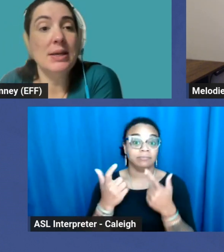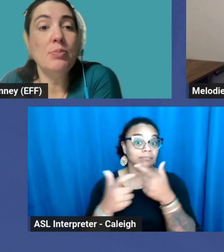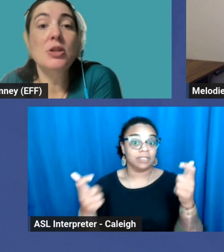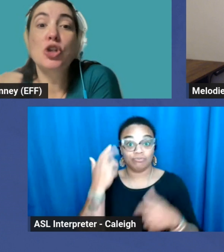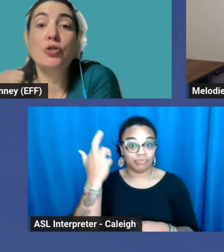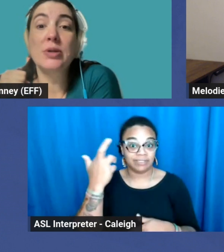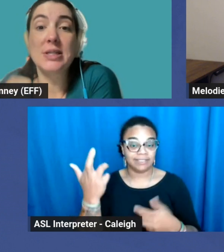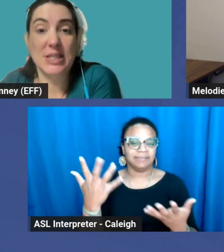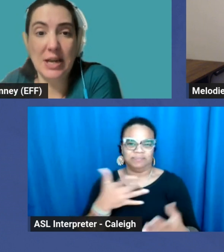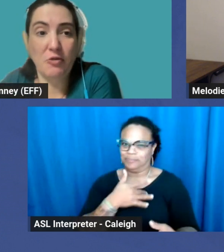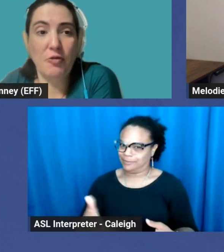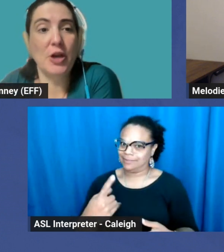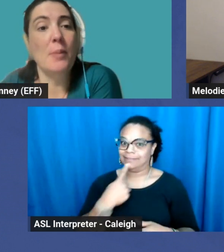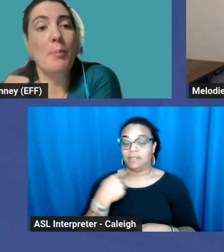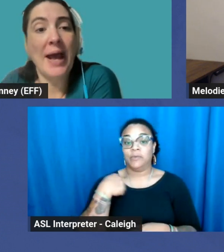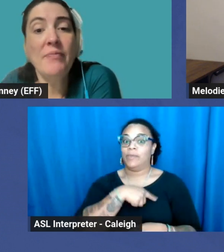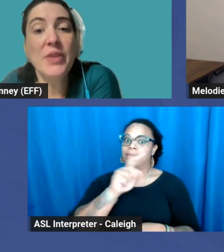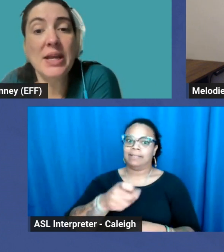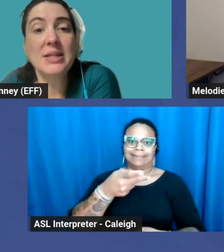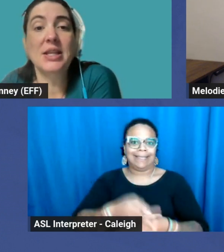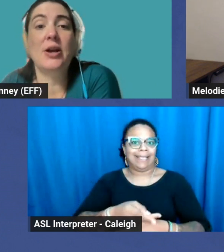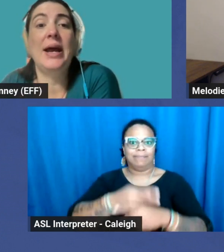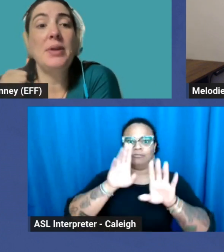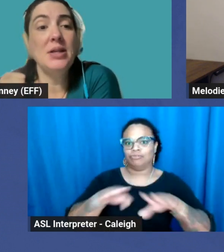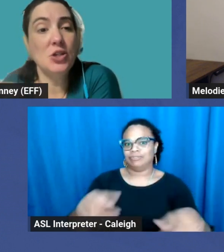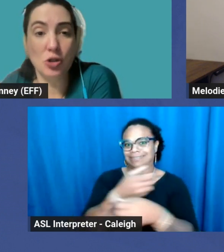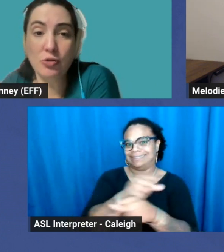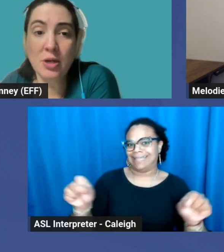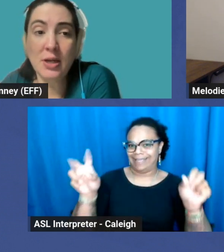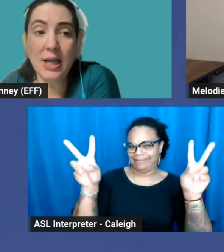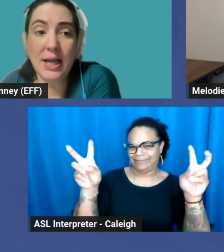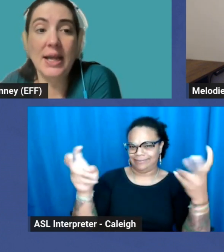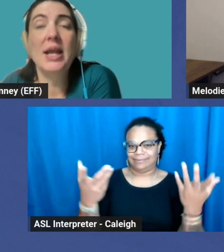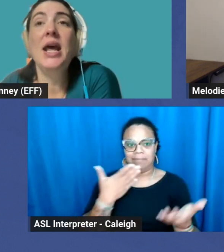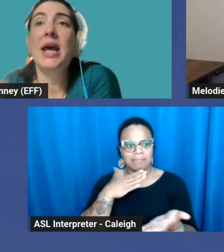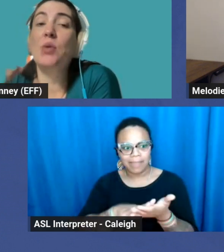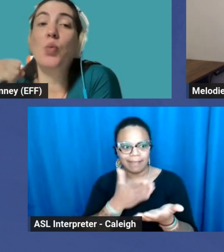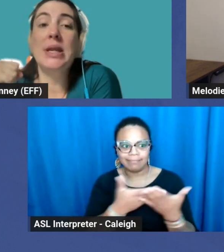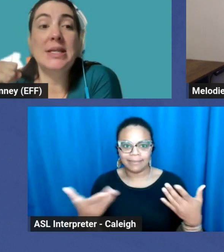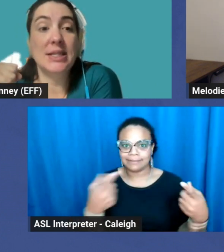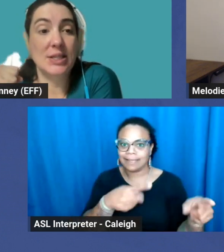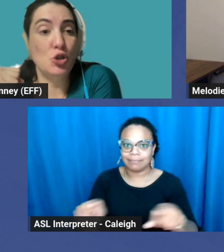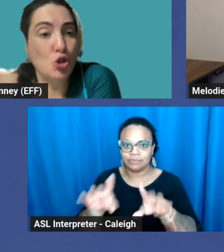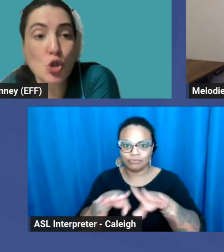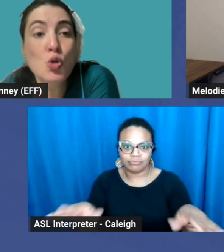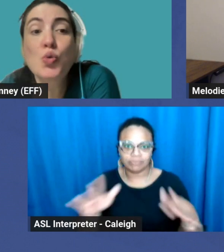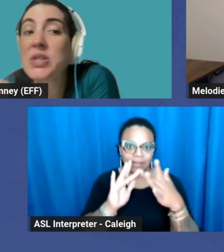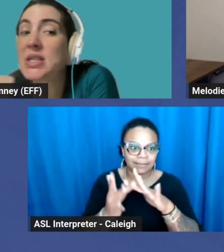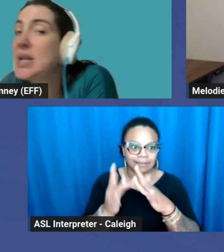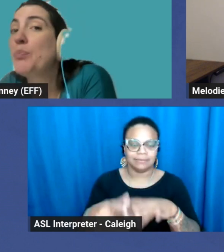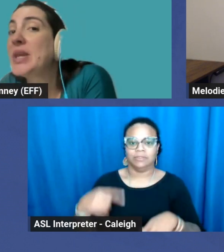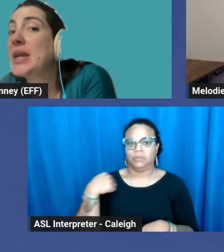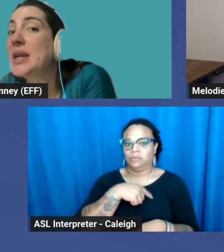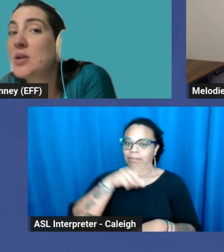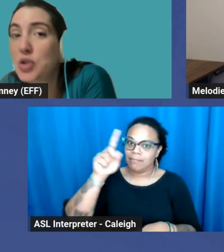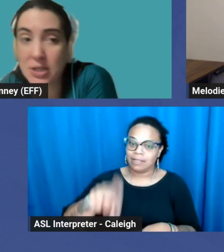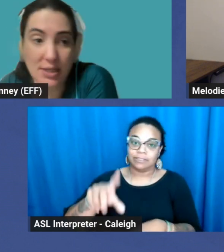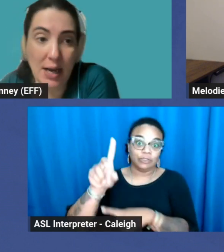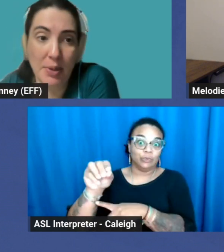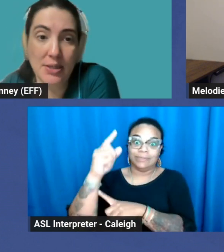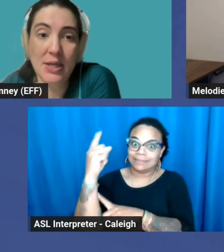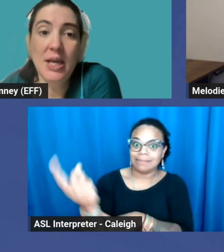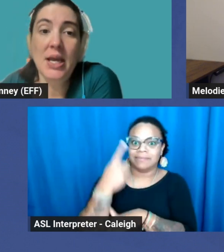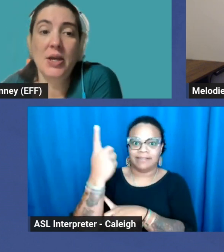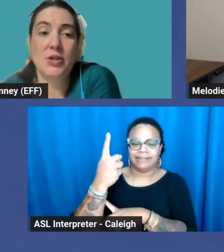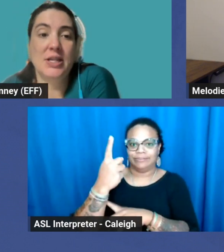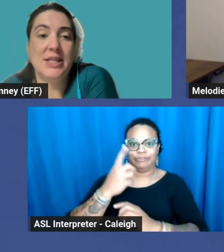need to keep the children safe. There are bad things that are happening to children online, and we need to do something to stop